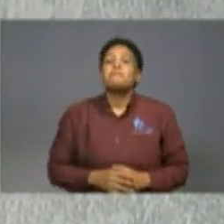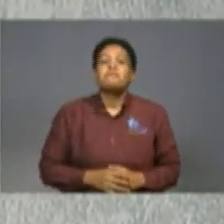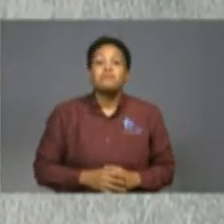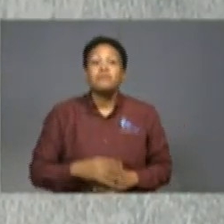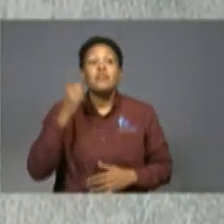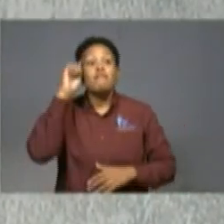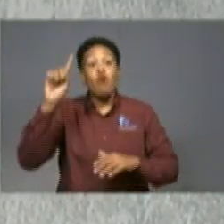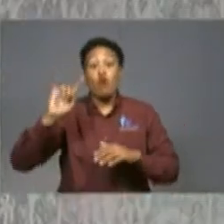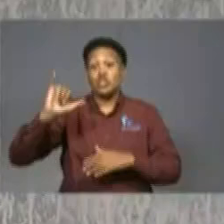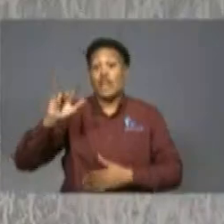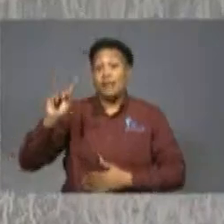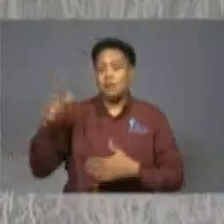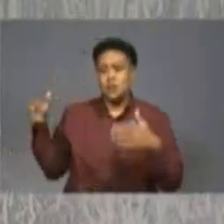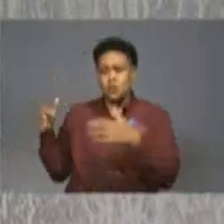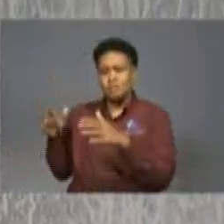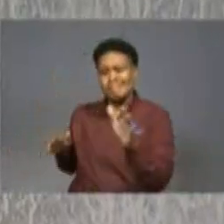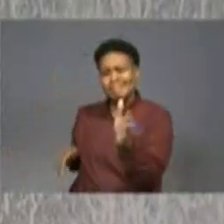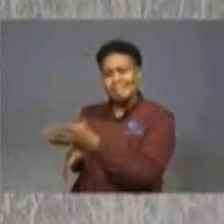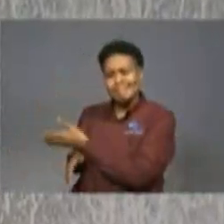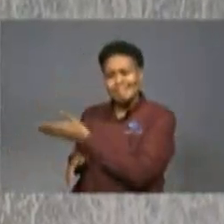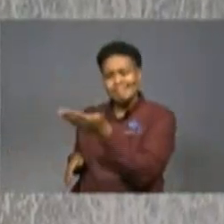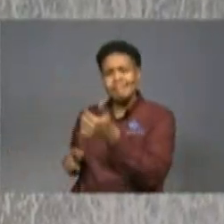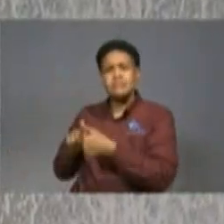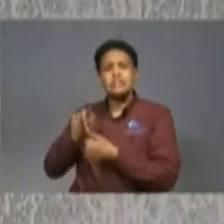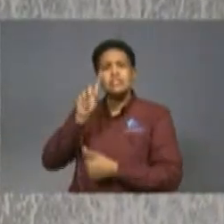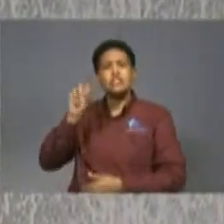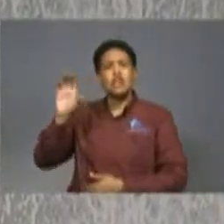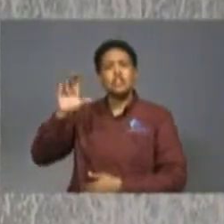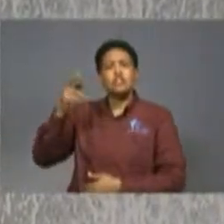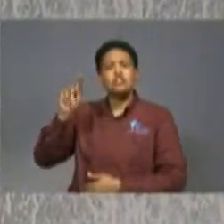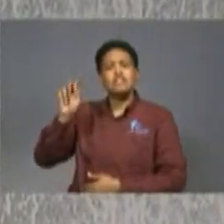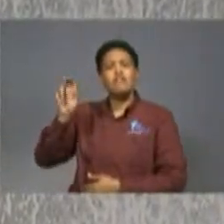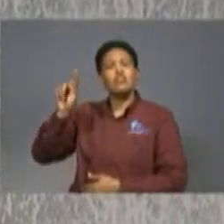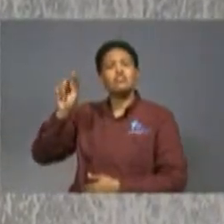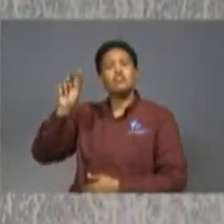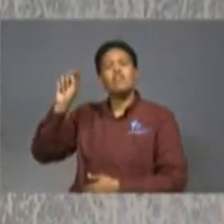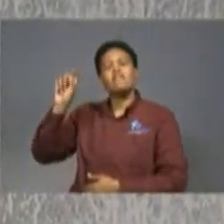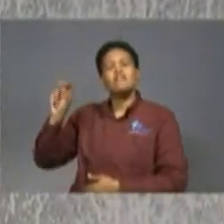For the Jamaica Labour Party, Dr. Christopher Tufton,